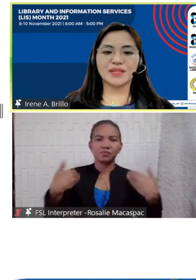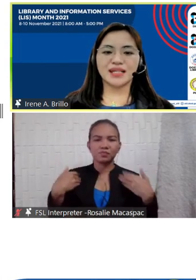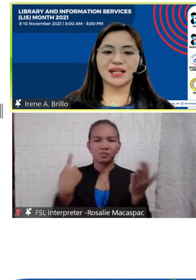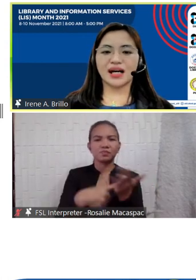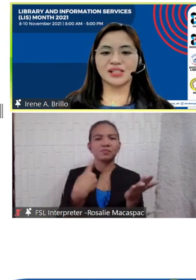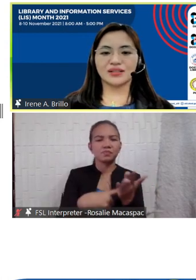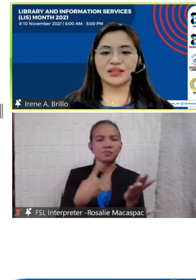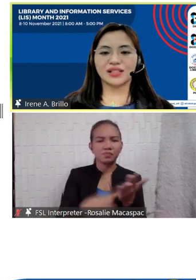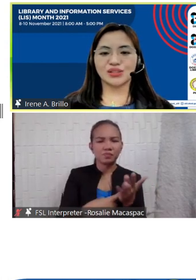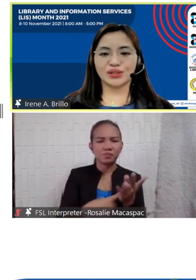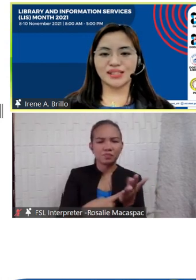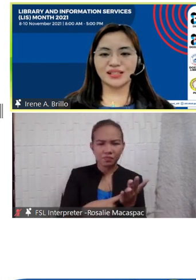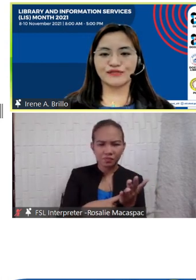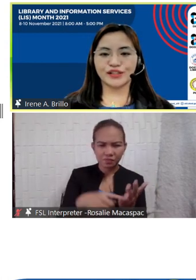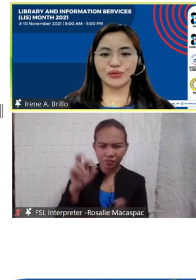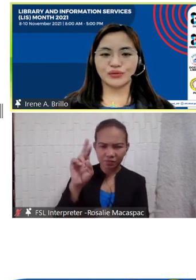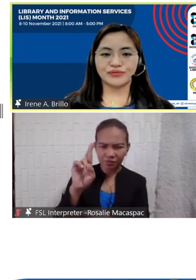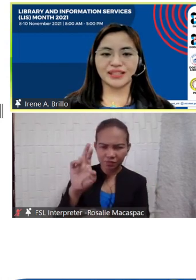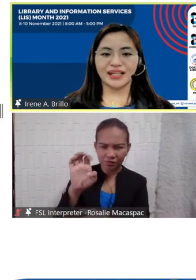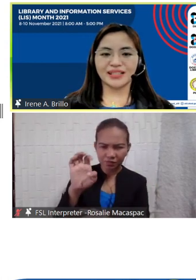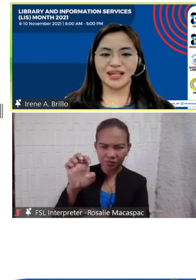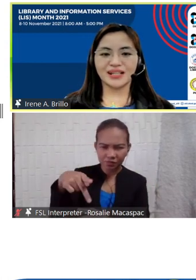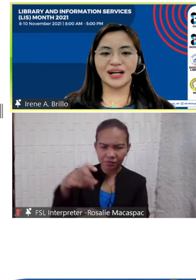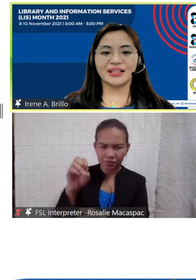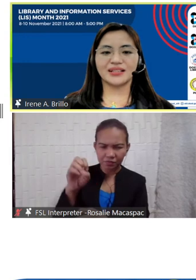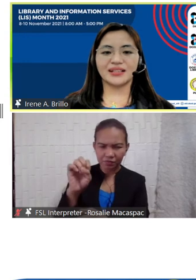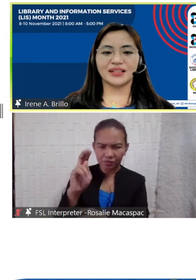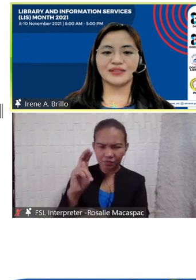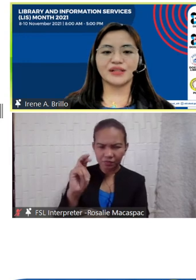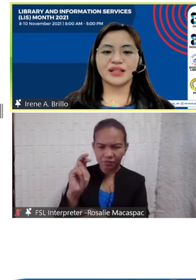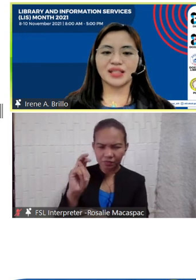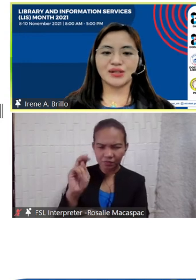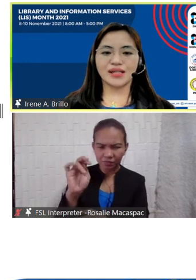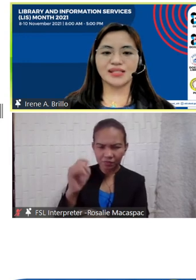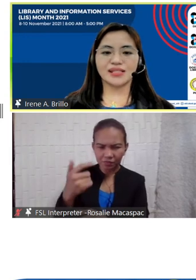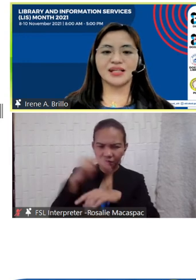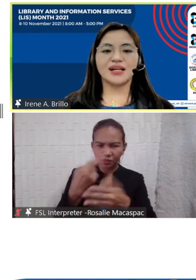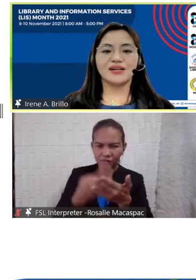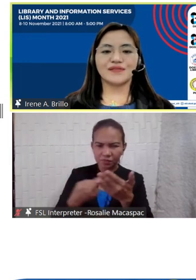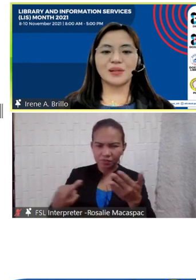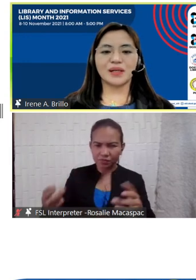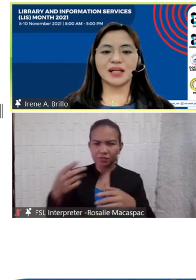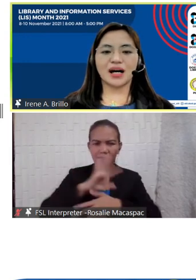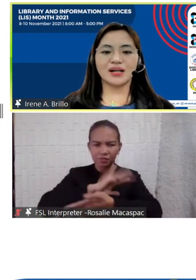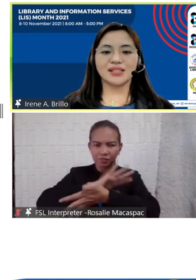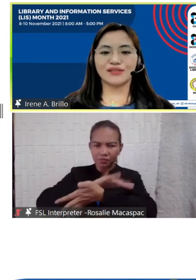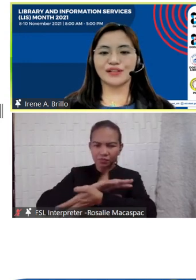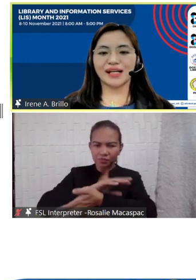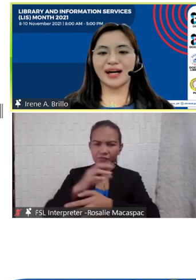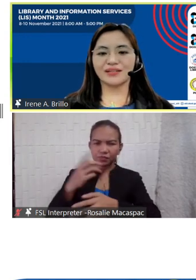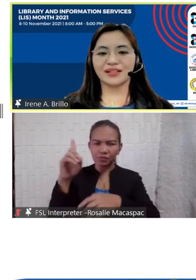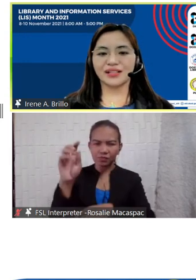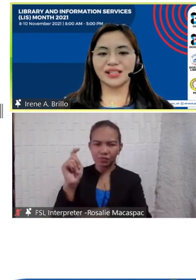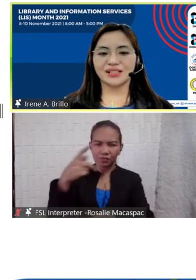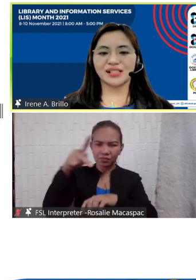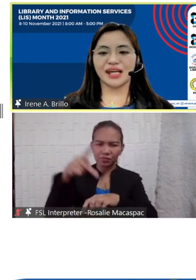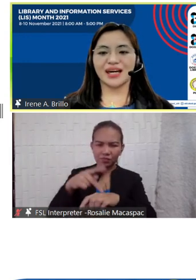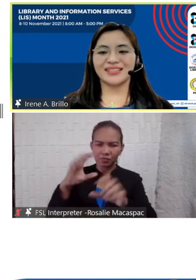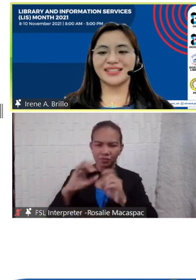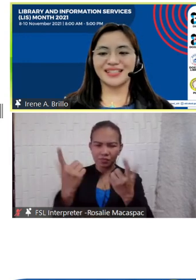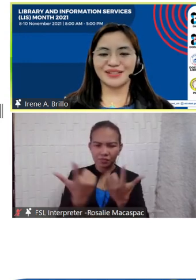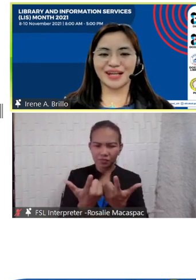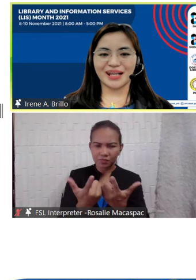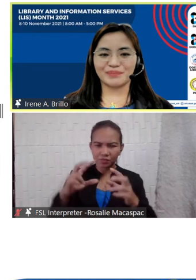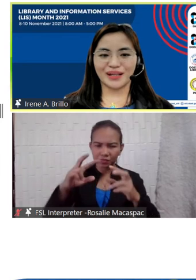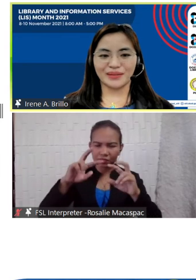on repurposing natural resources for COVID-19 under the DOST Philippine Council for Health Research